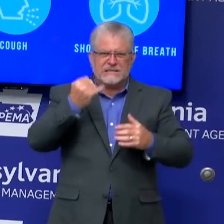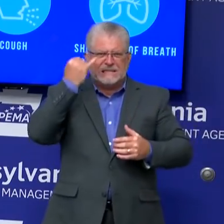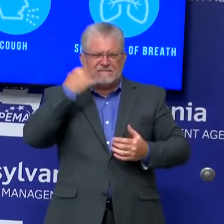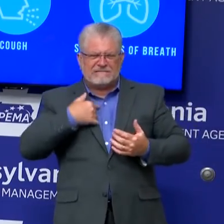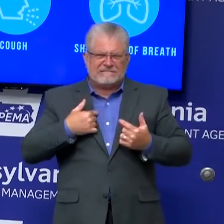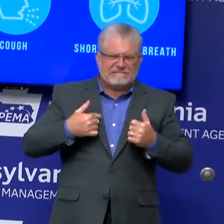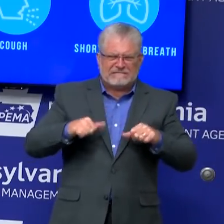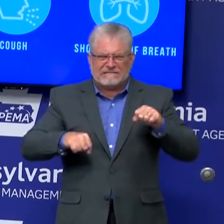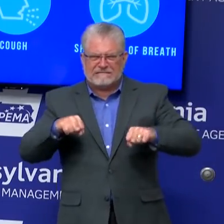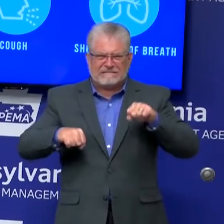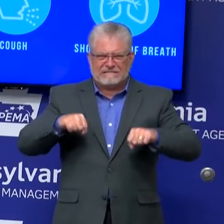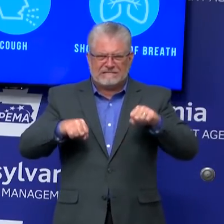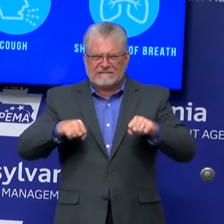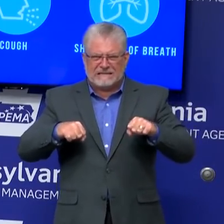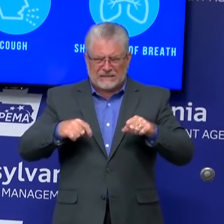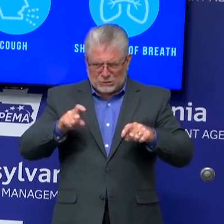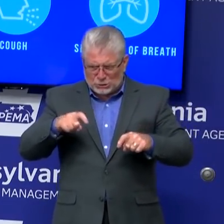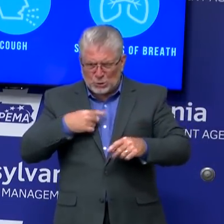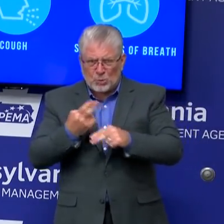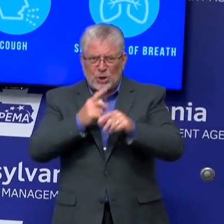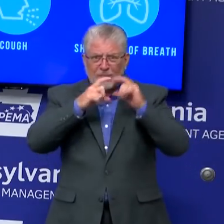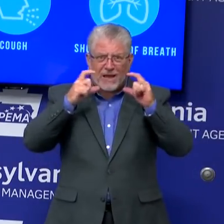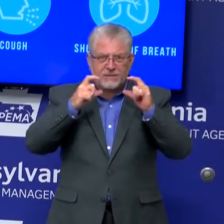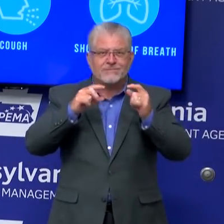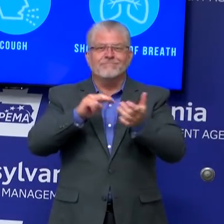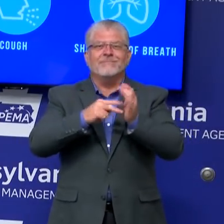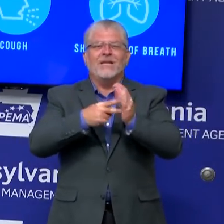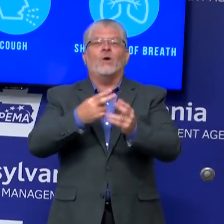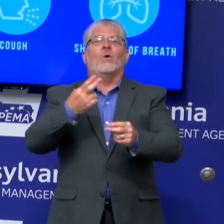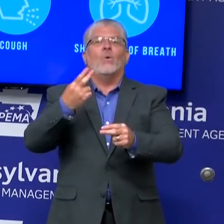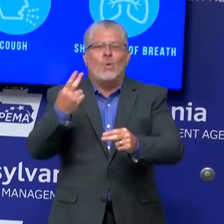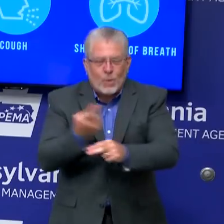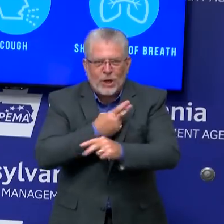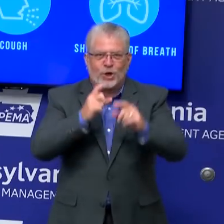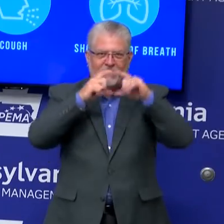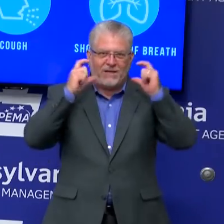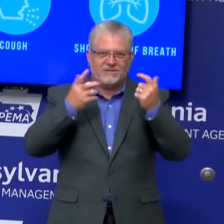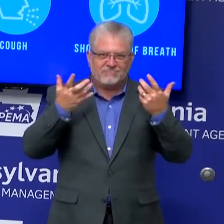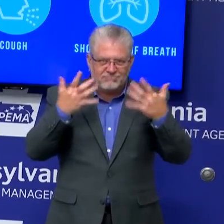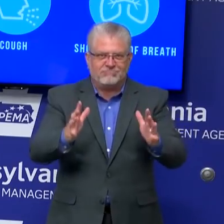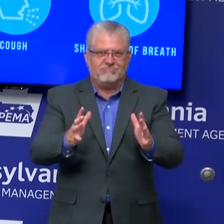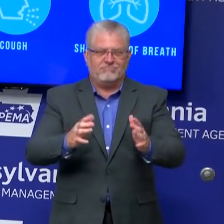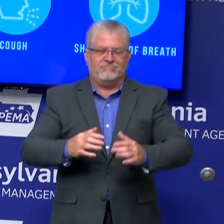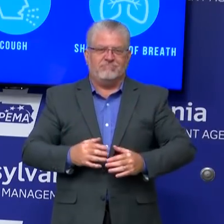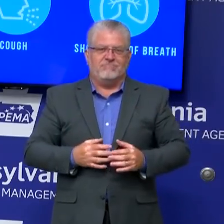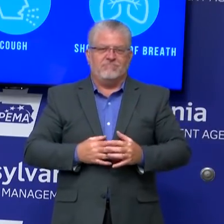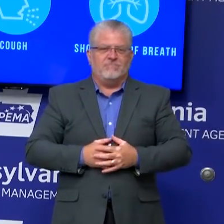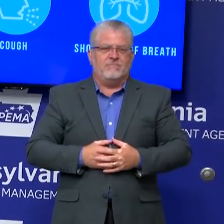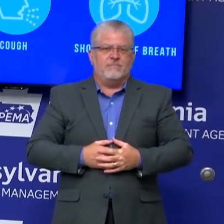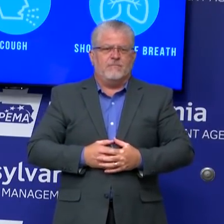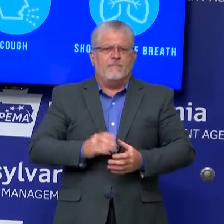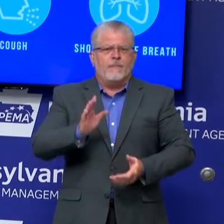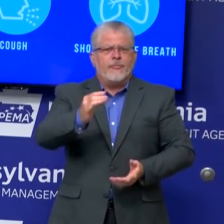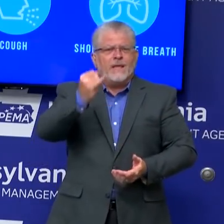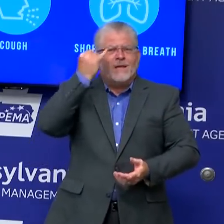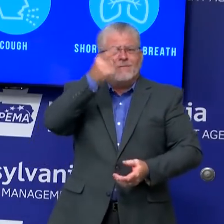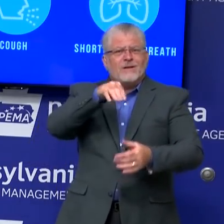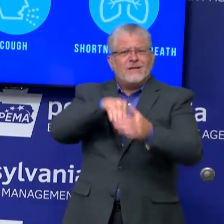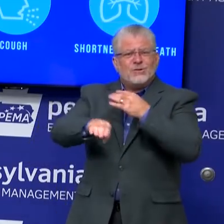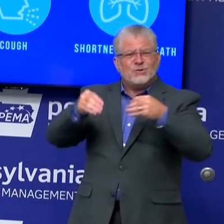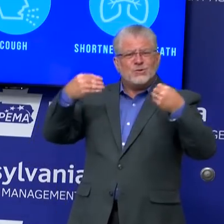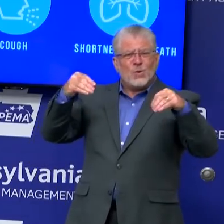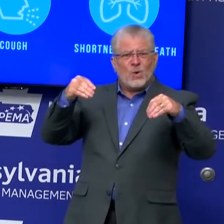might need to wear a mask, don't think so hard. Wear the mask. If you're in a store where people are not